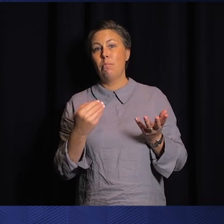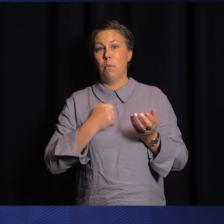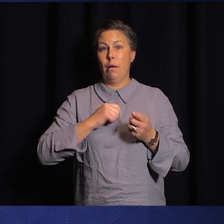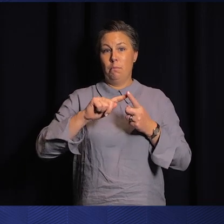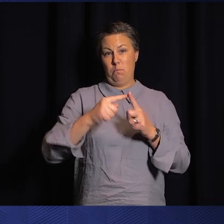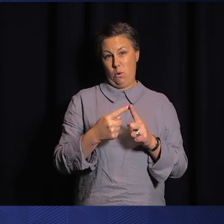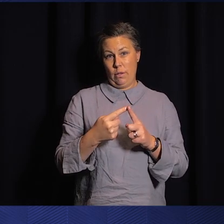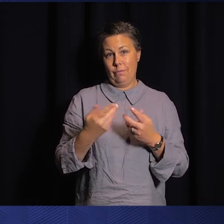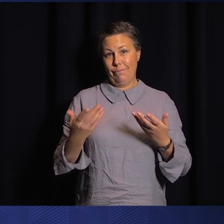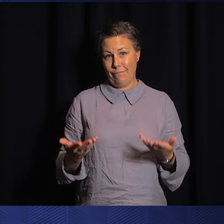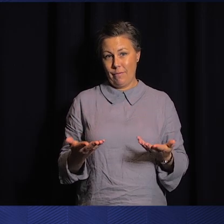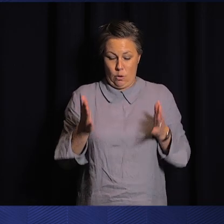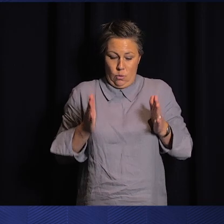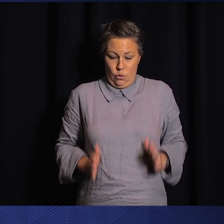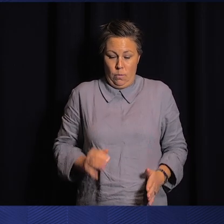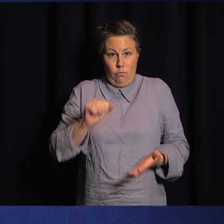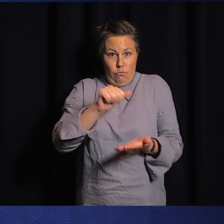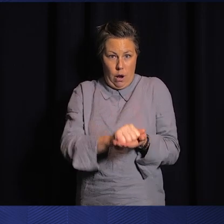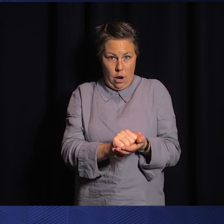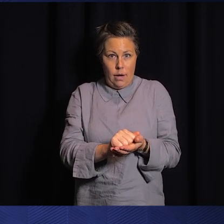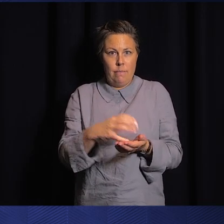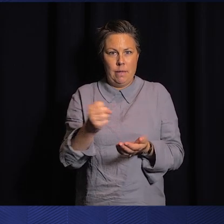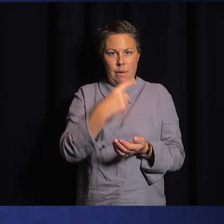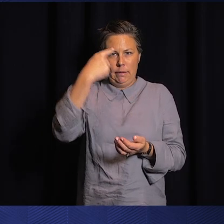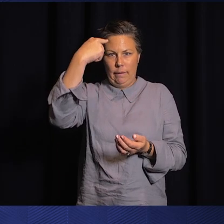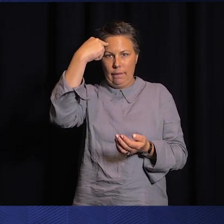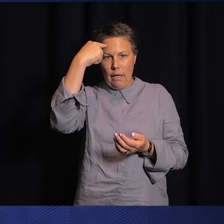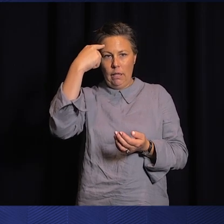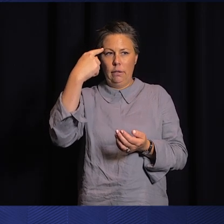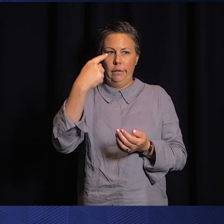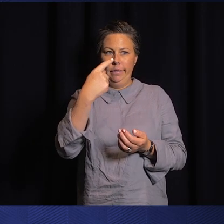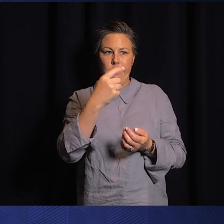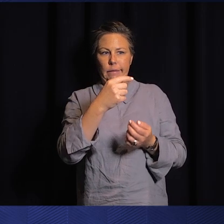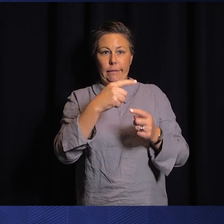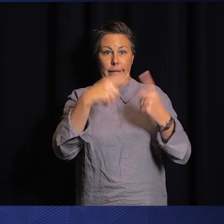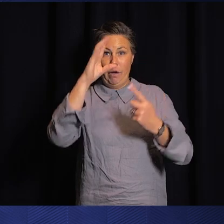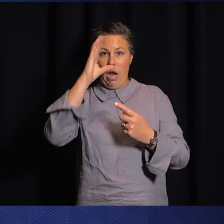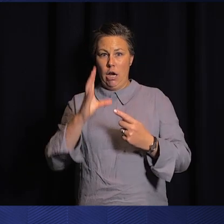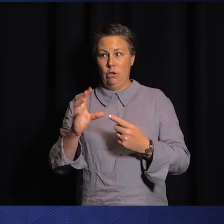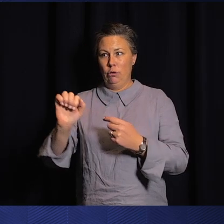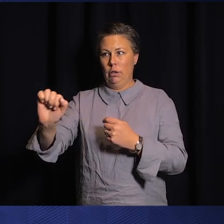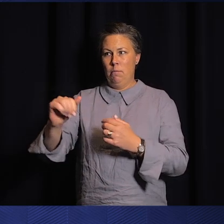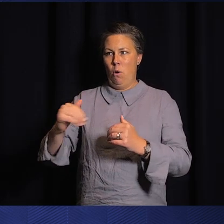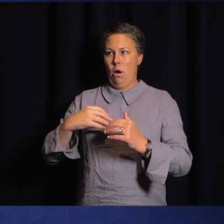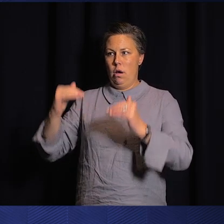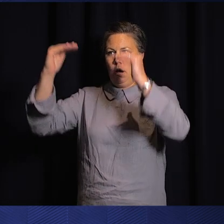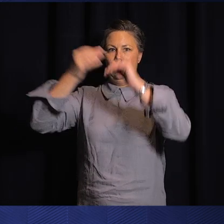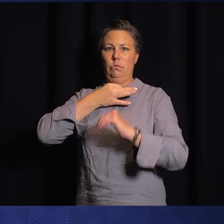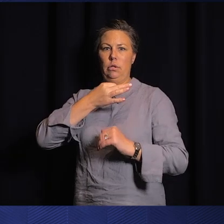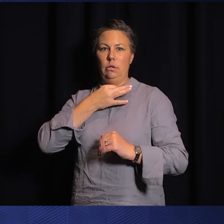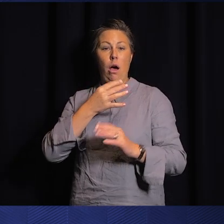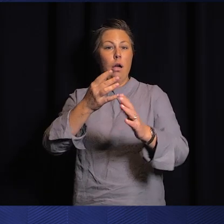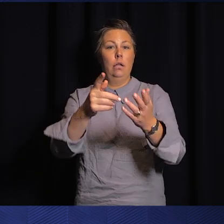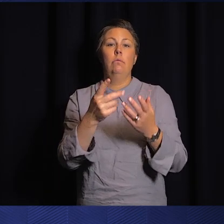are particular risks to specific territories. We have people, for example, who live along the